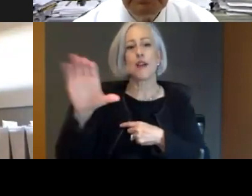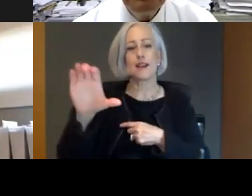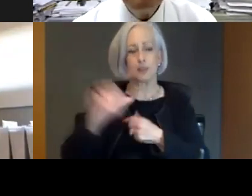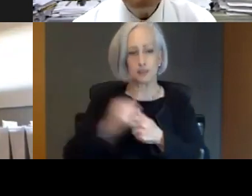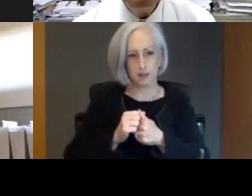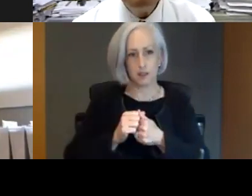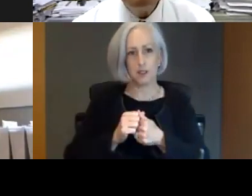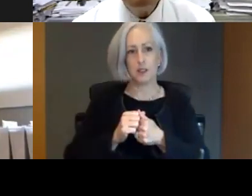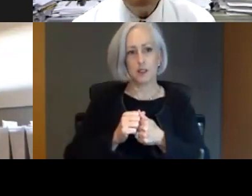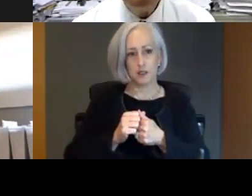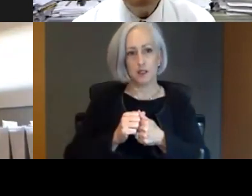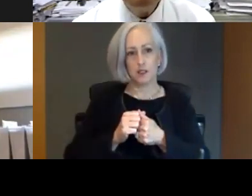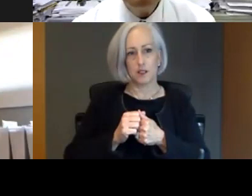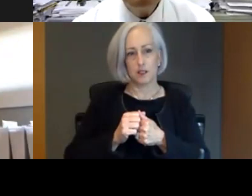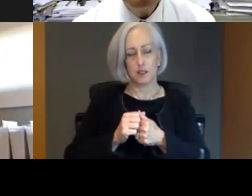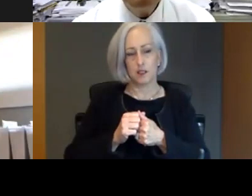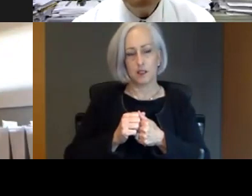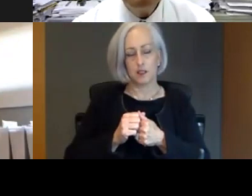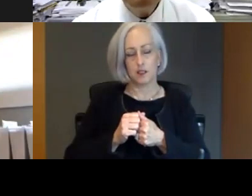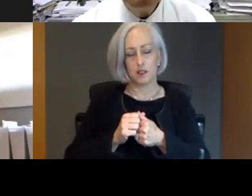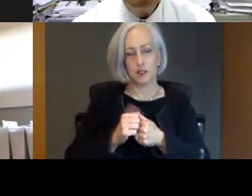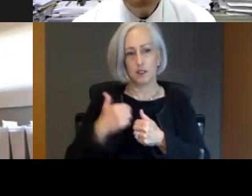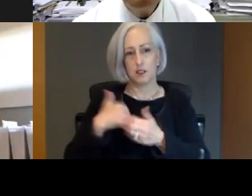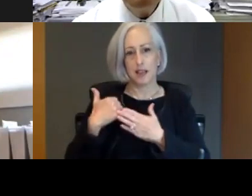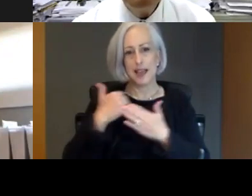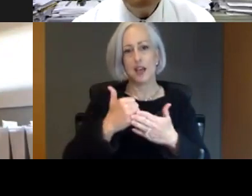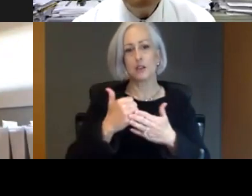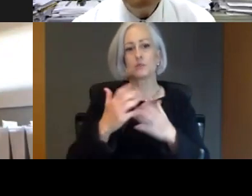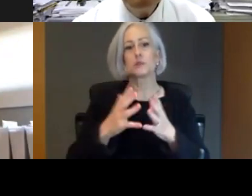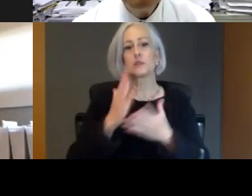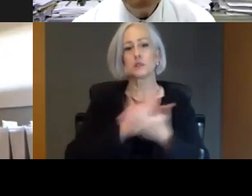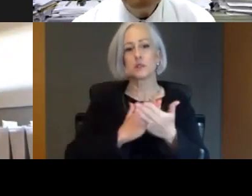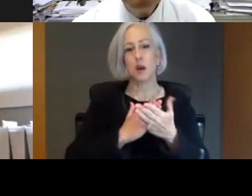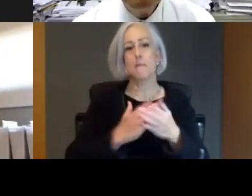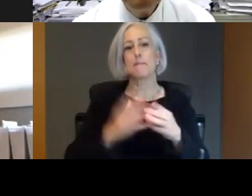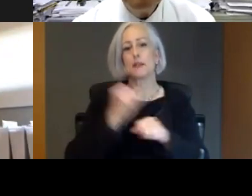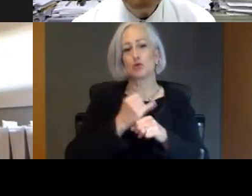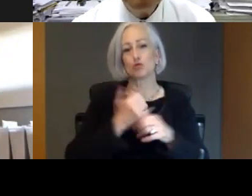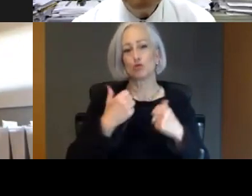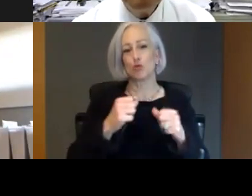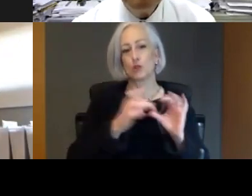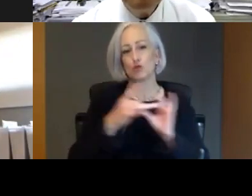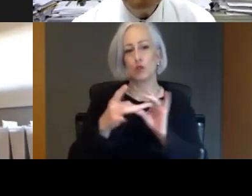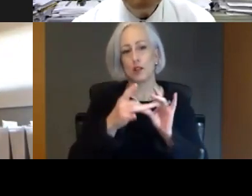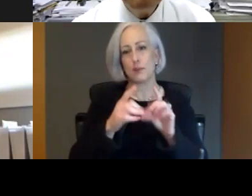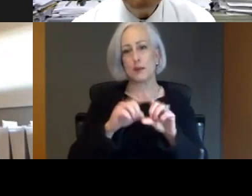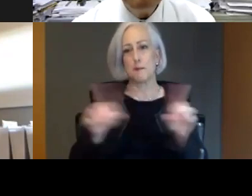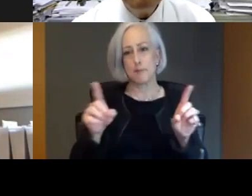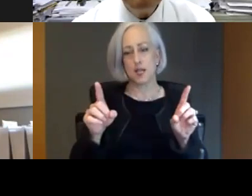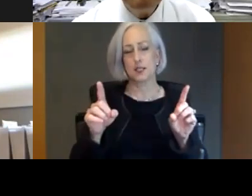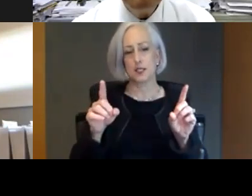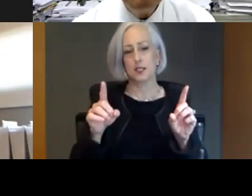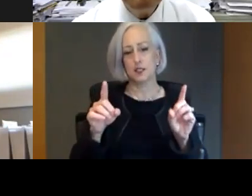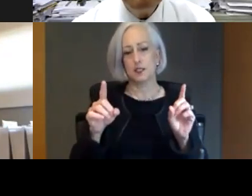I've helped a number of institutions trying to collaborate, but the difference I've